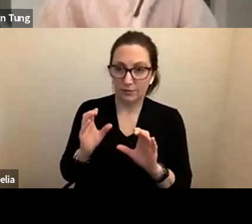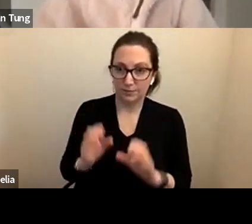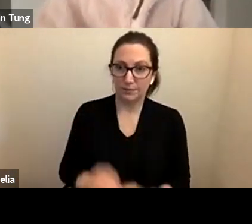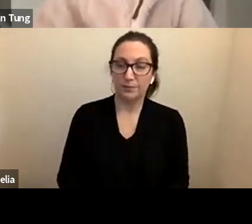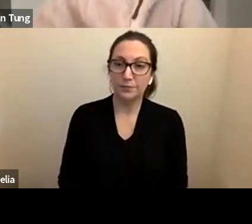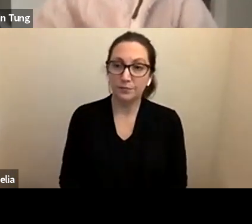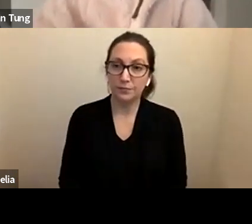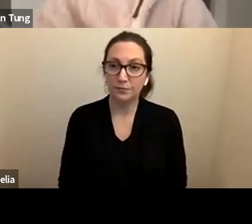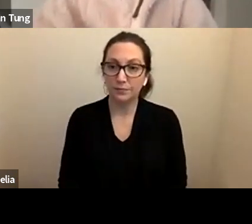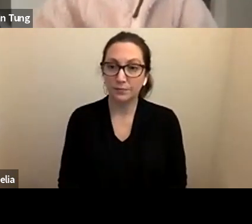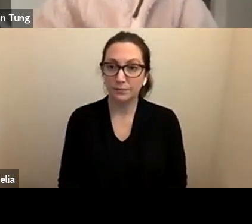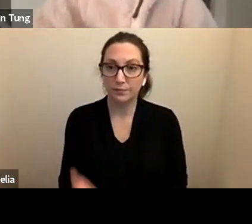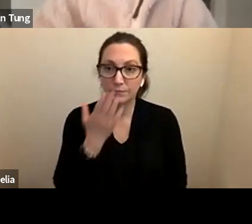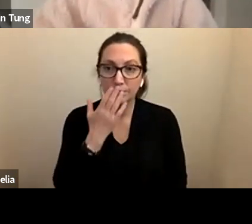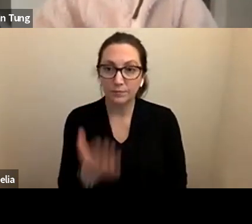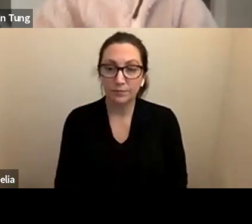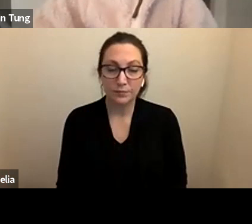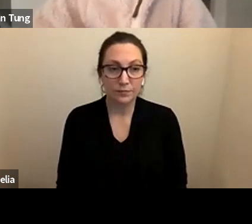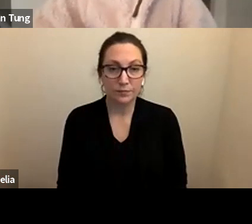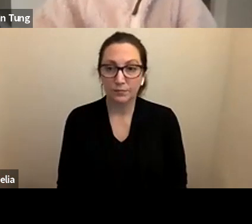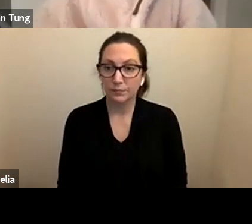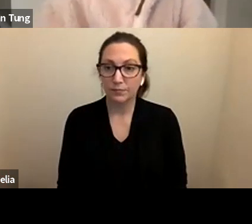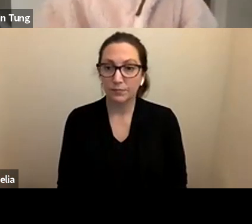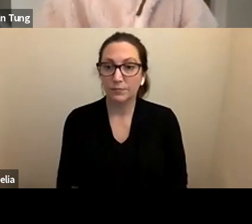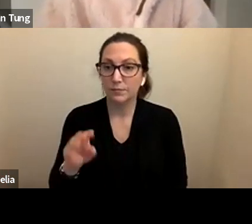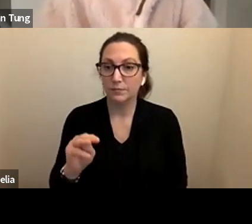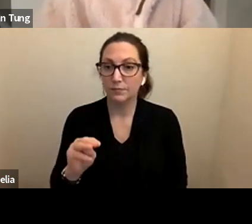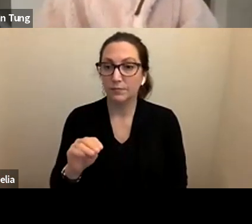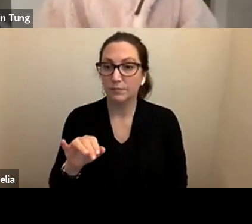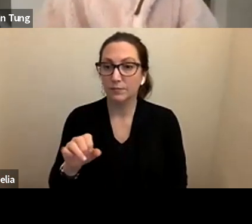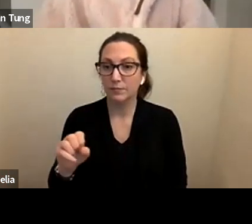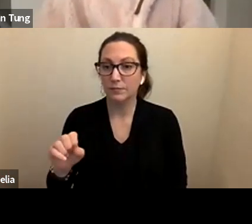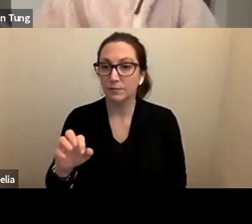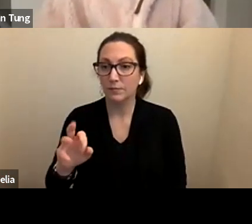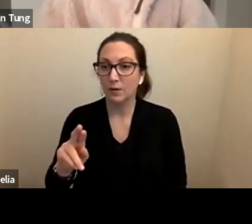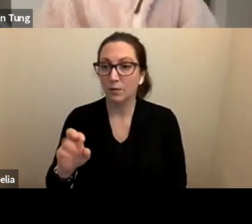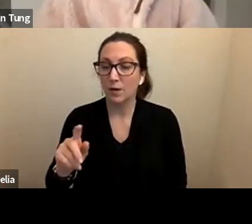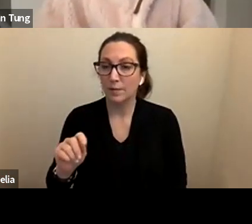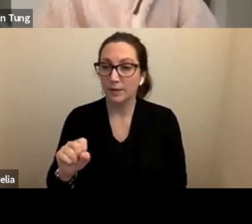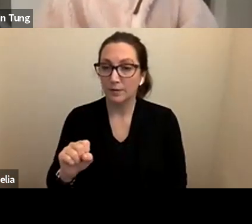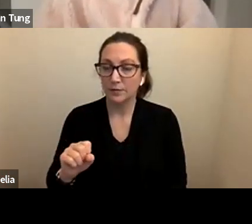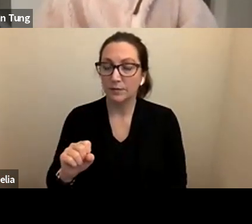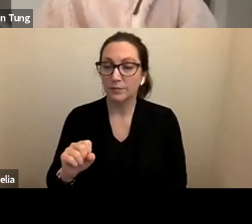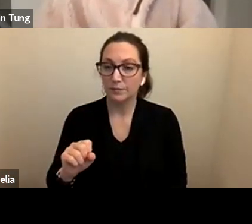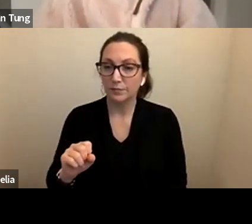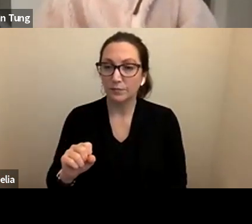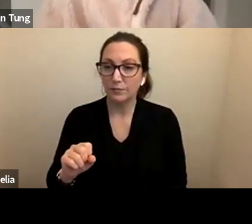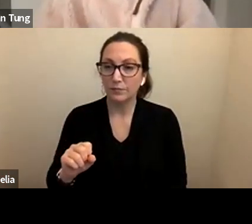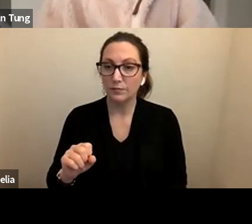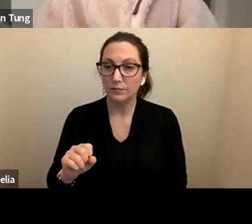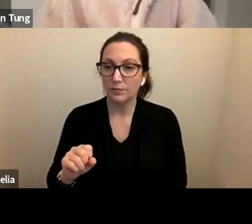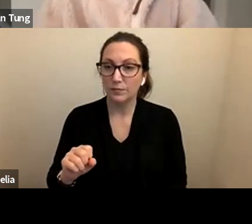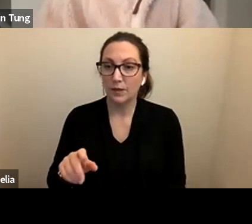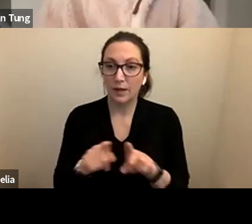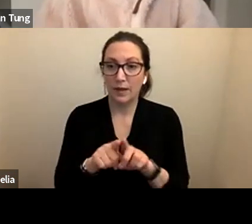right. Thank you. Yeah, I think what Ms. Garrett is referring to is we did not as a district do it on